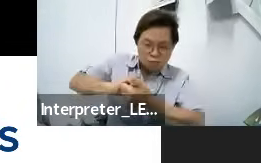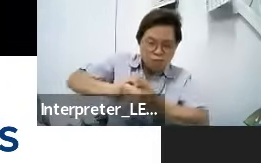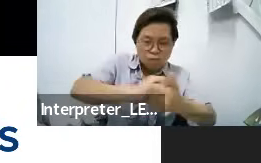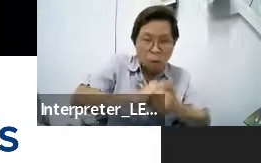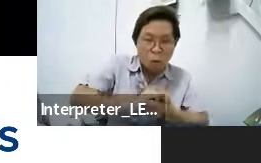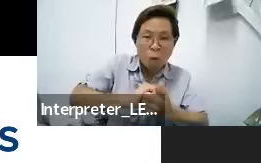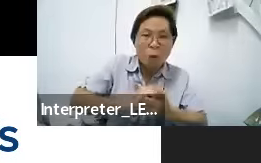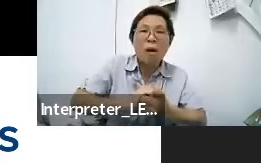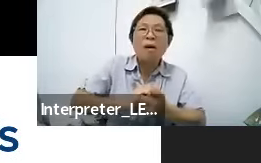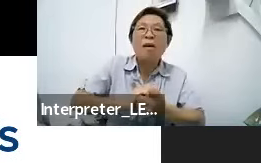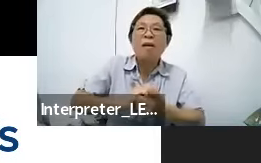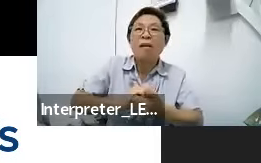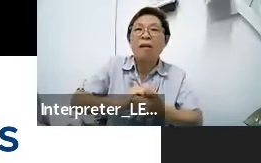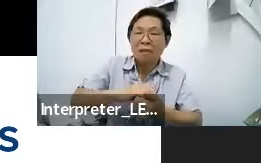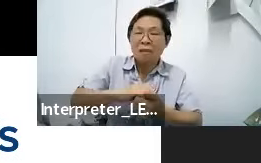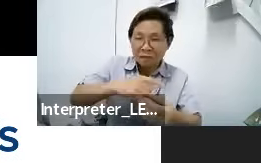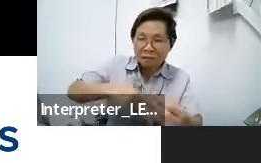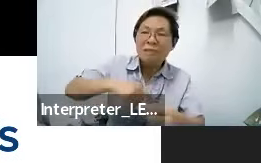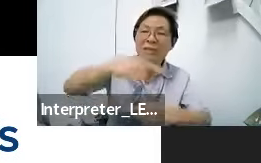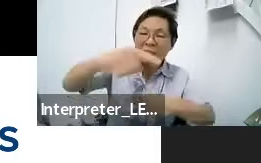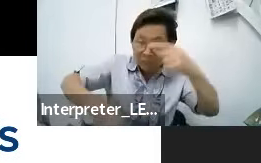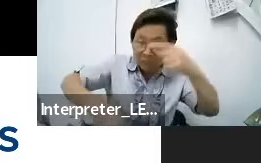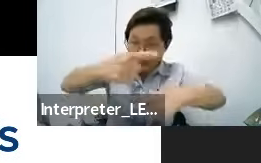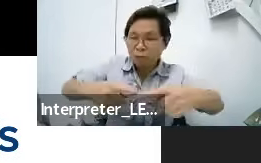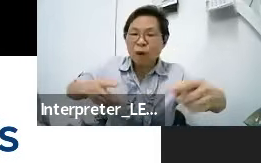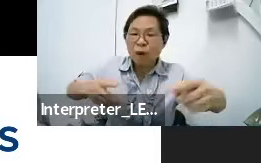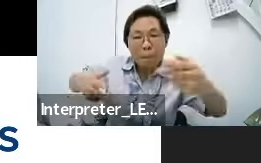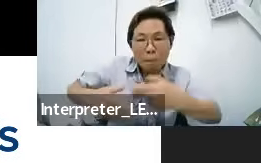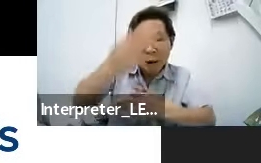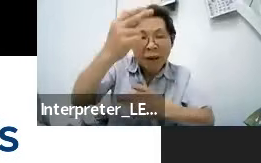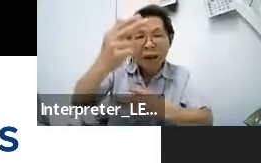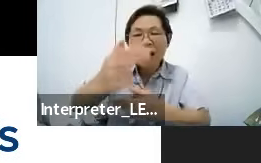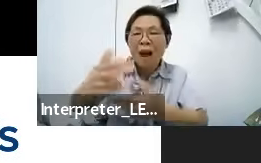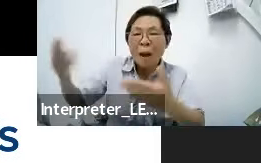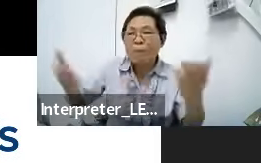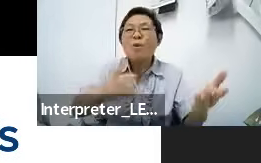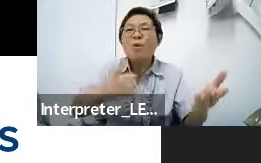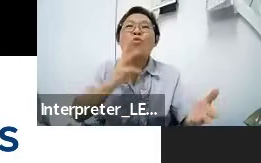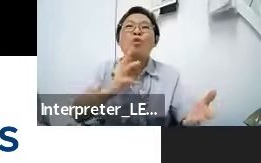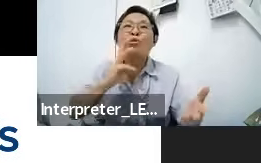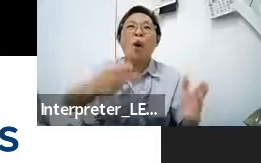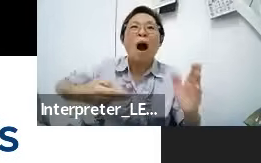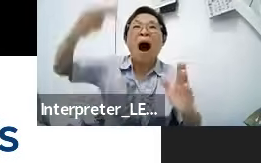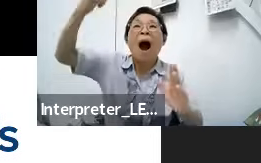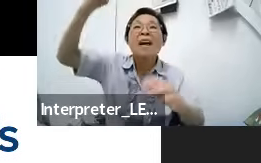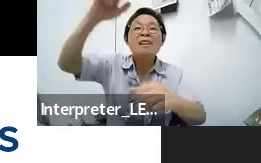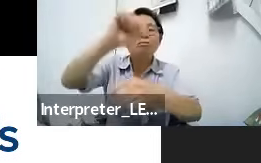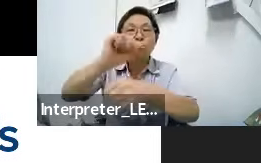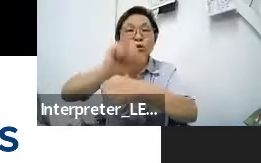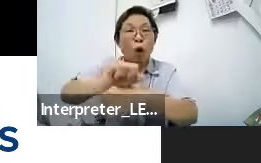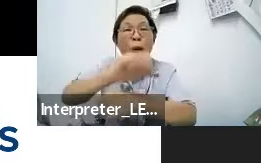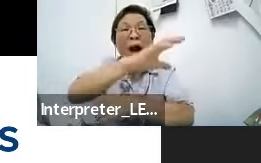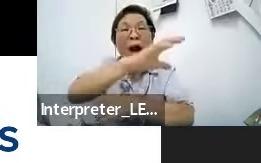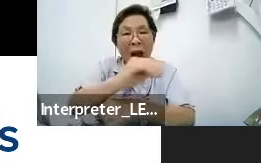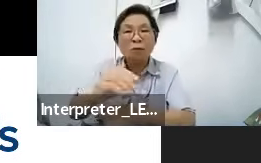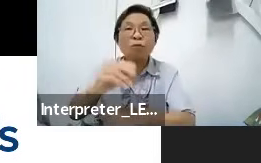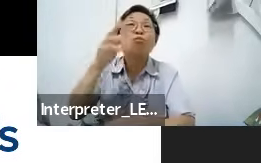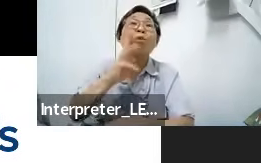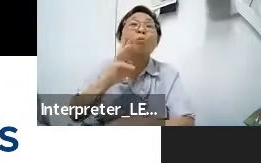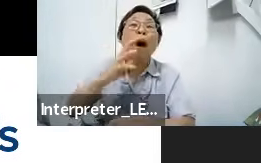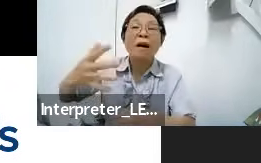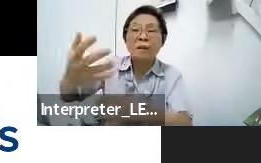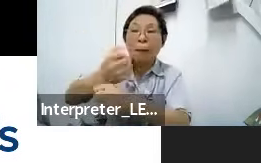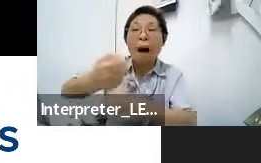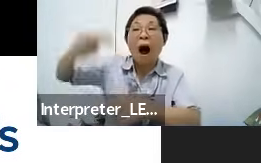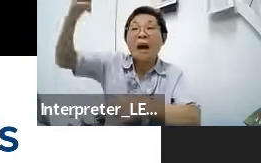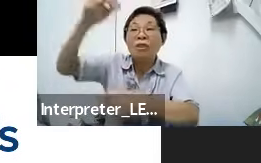break the cycle of women not getting into education. We can bring the women more into high-grade jobs. But that is something which we need to make sure it